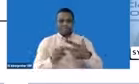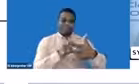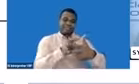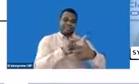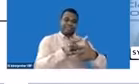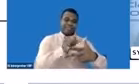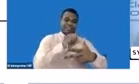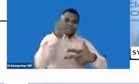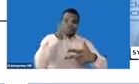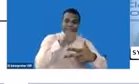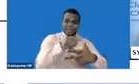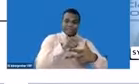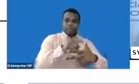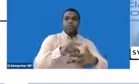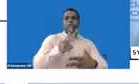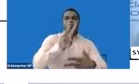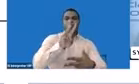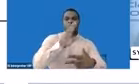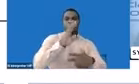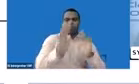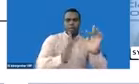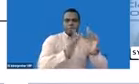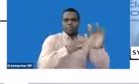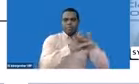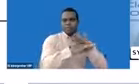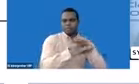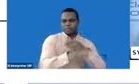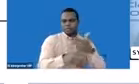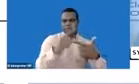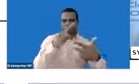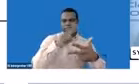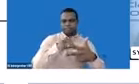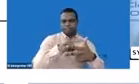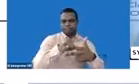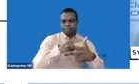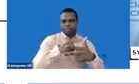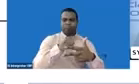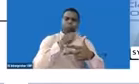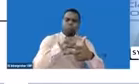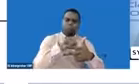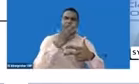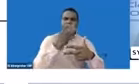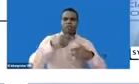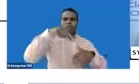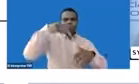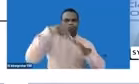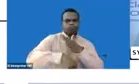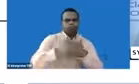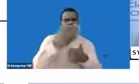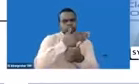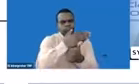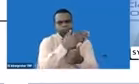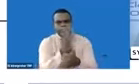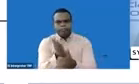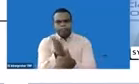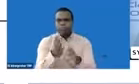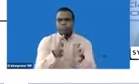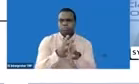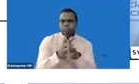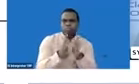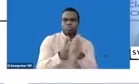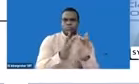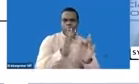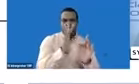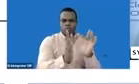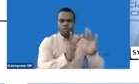for web accessibility, and also it talks about the implementation of the Web Accessibility Directive. In